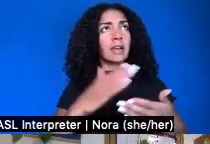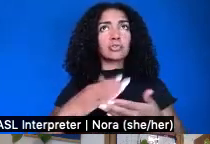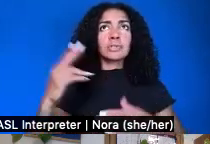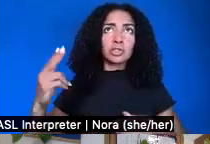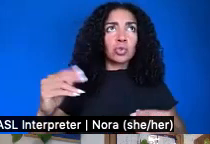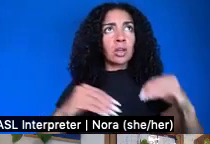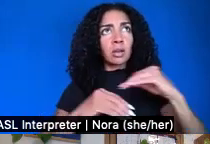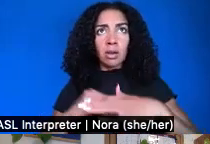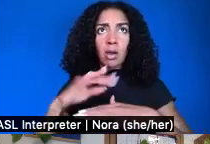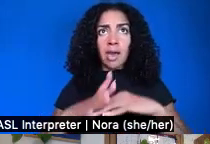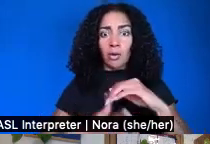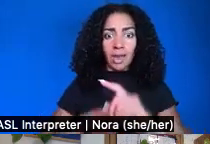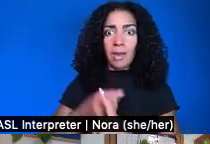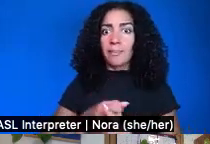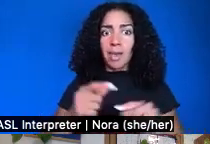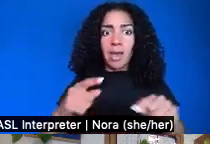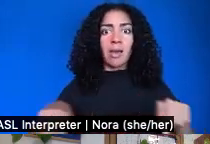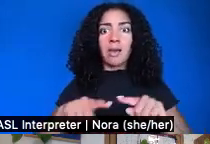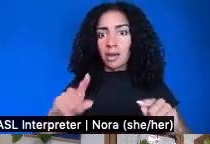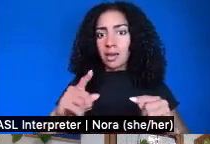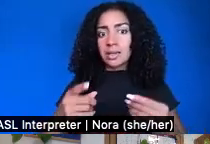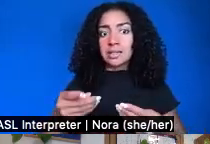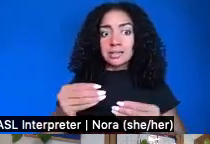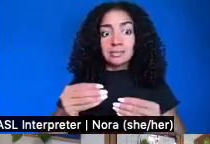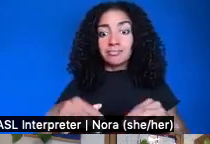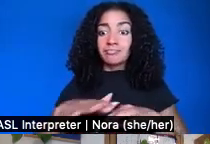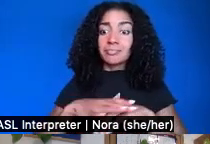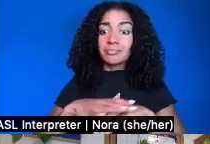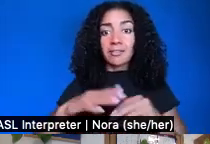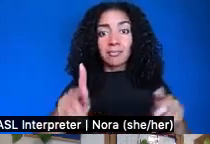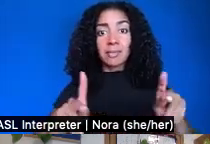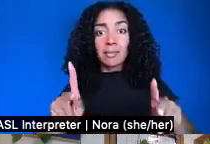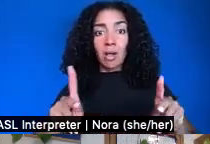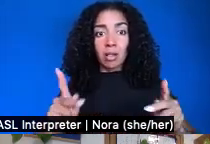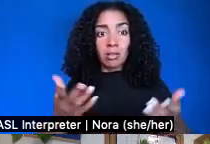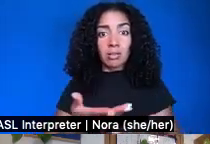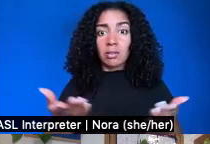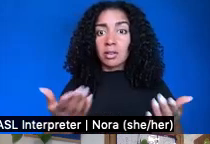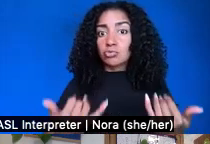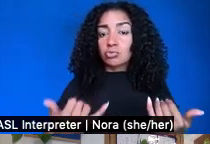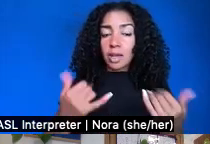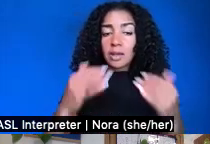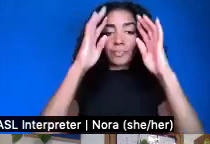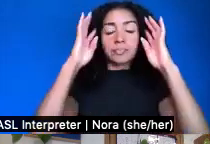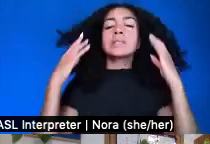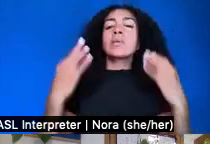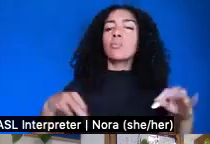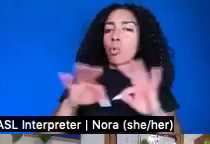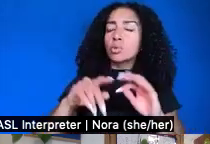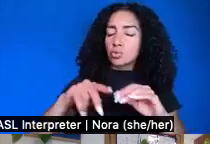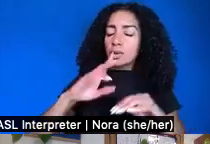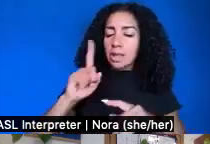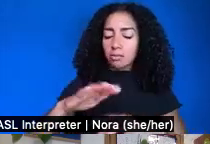little bit about that and kind of be honest about some of the things that have happened, right?